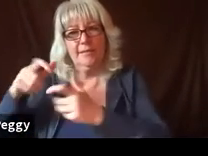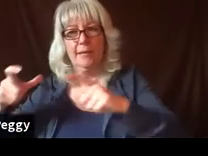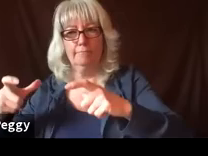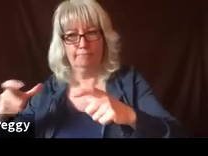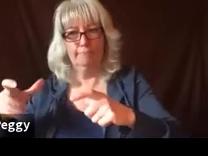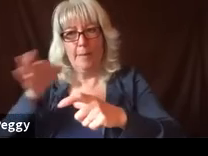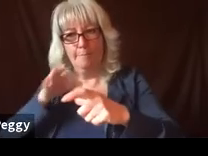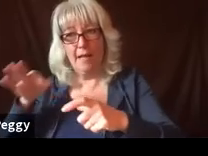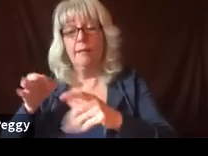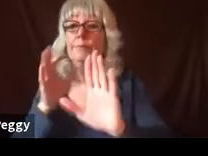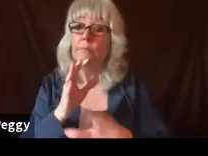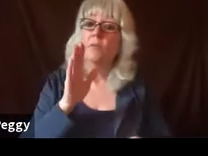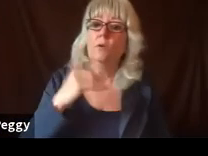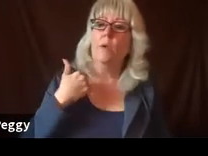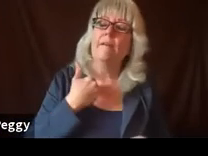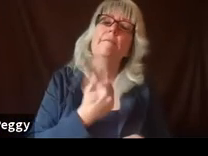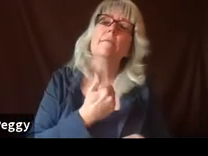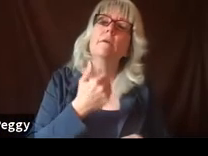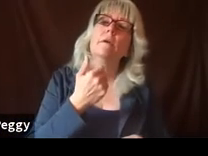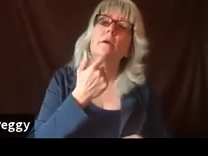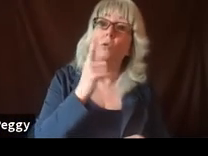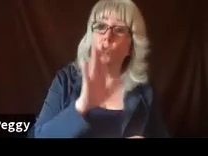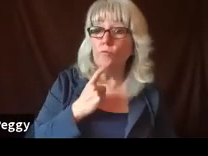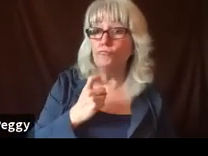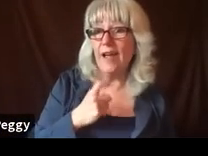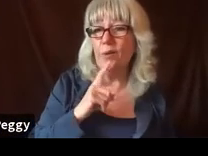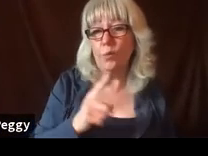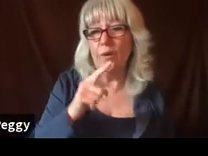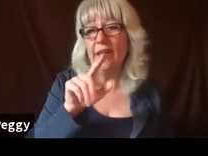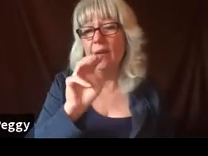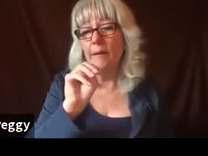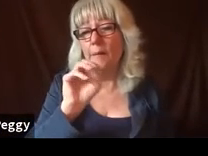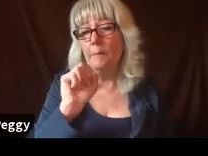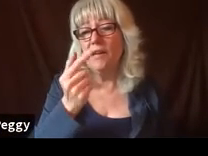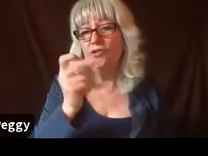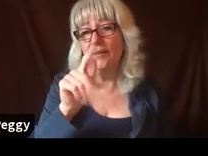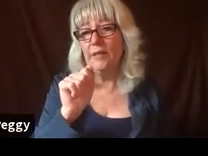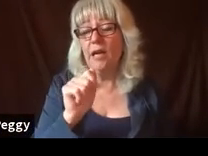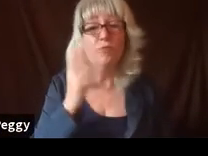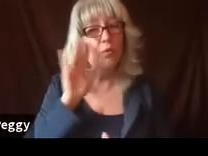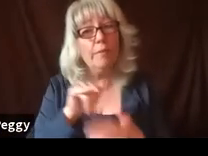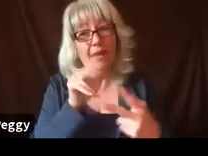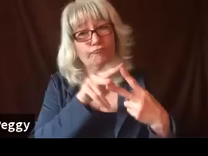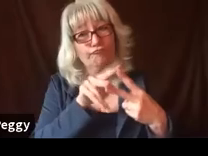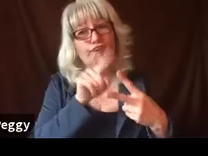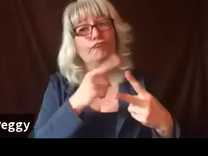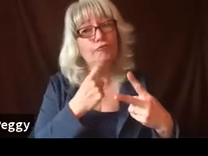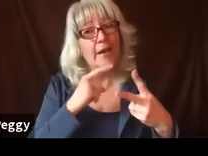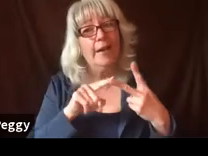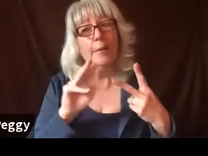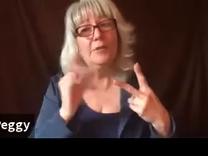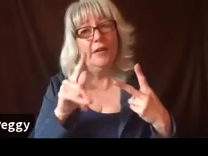your red is actually a magenta, because red and magenta are both primary colors,